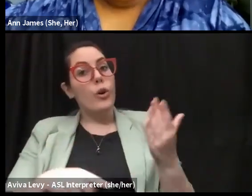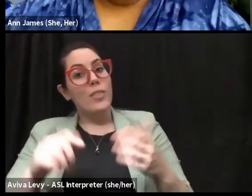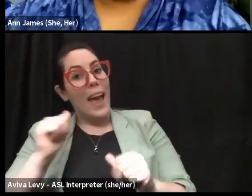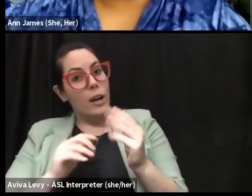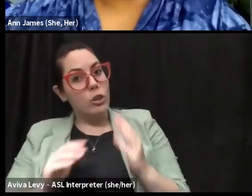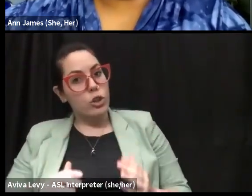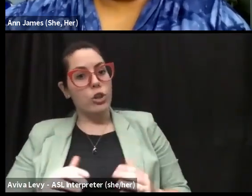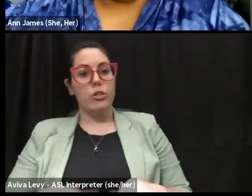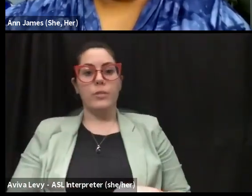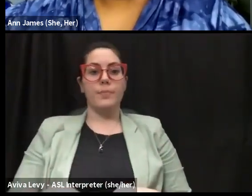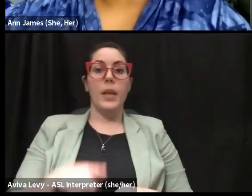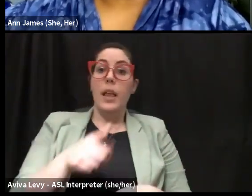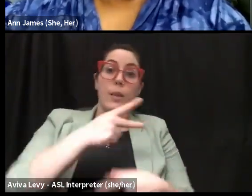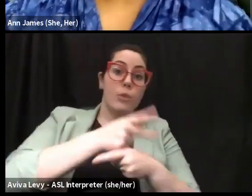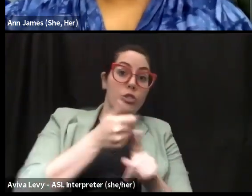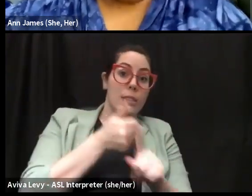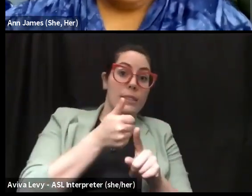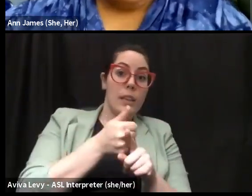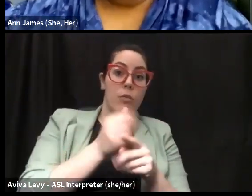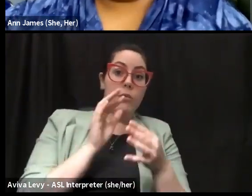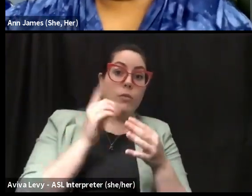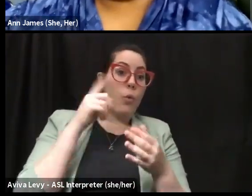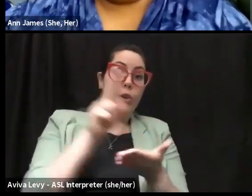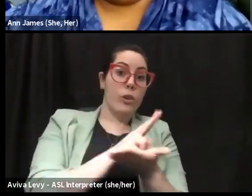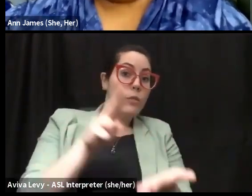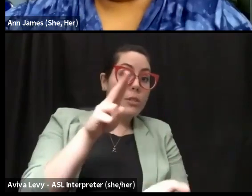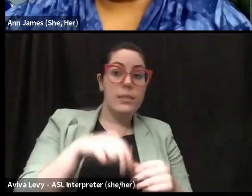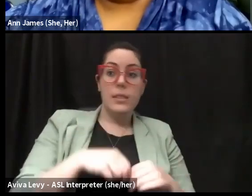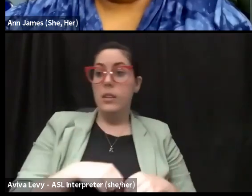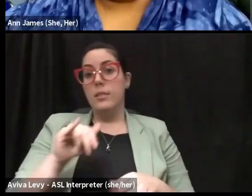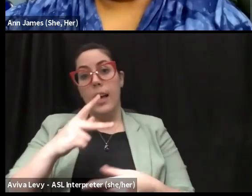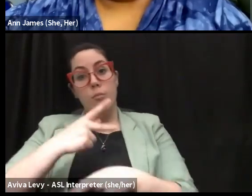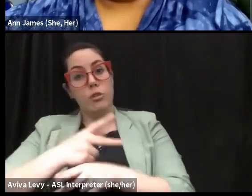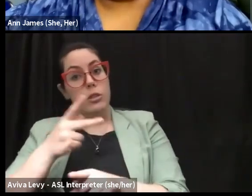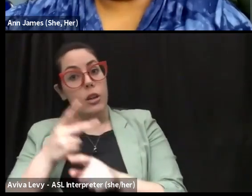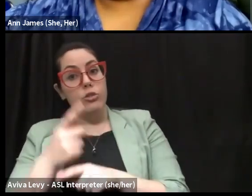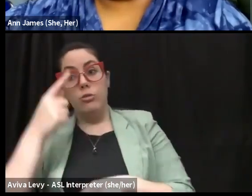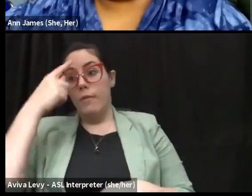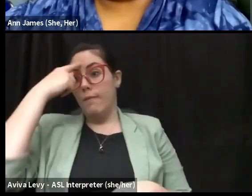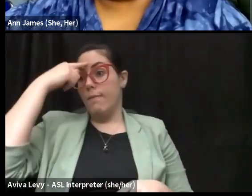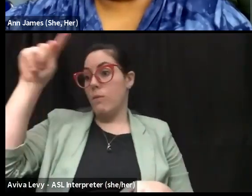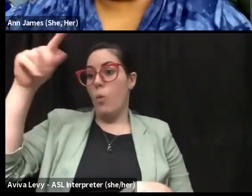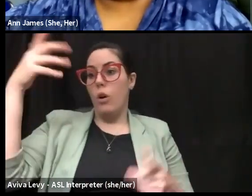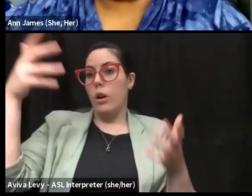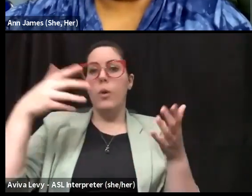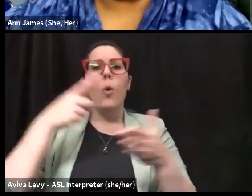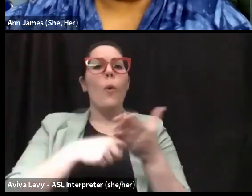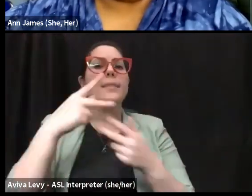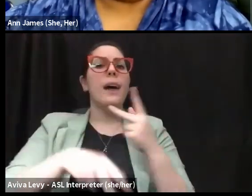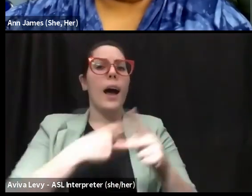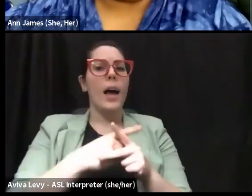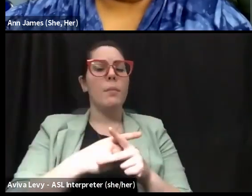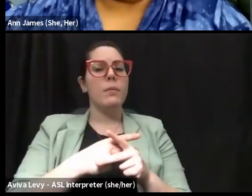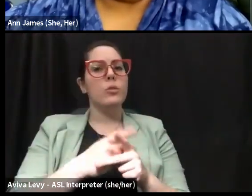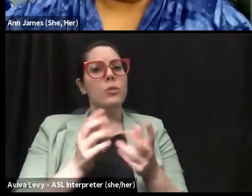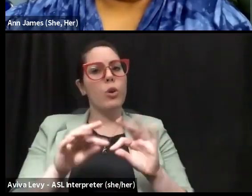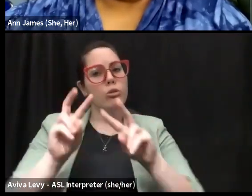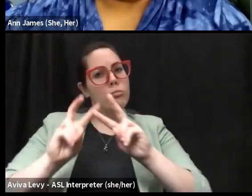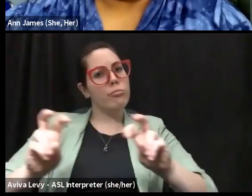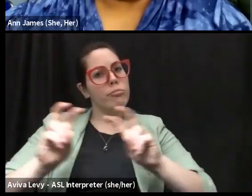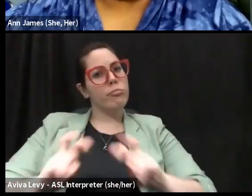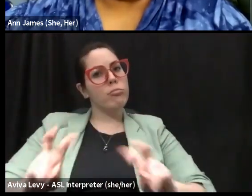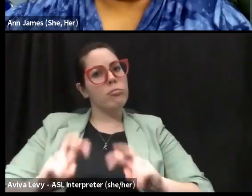is it a university? Is it a, you know, what? And so just to ask yourself,